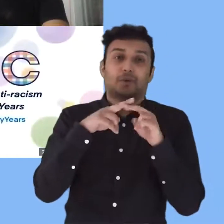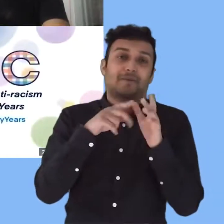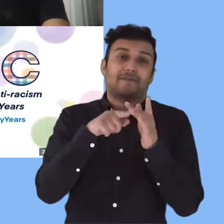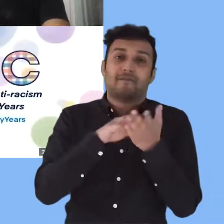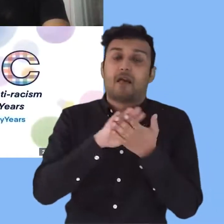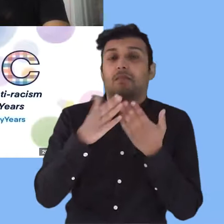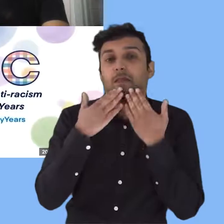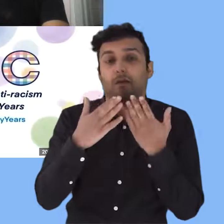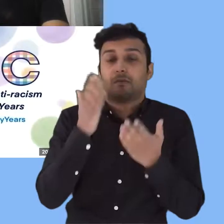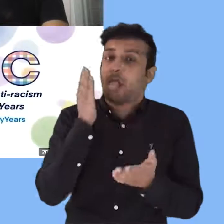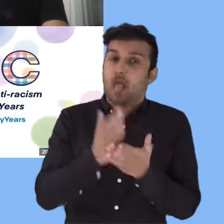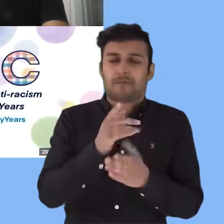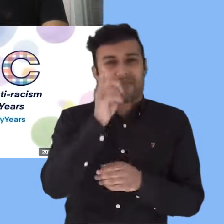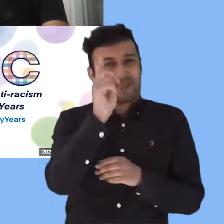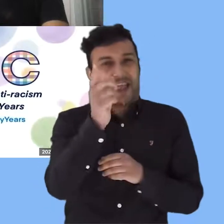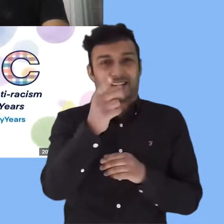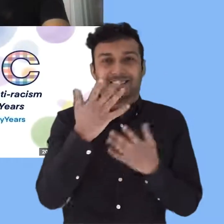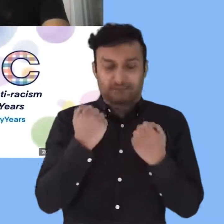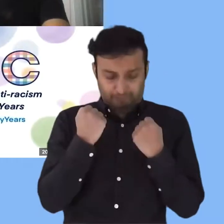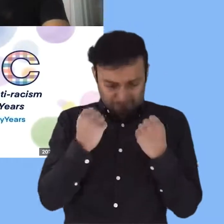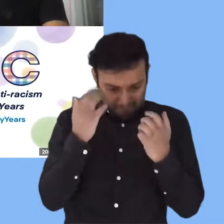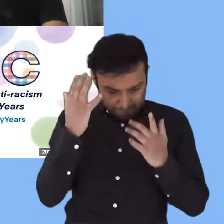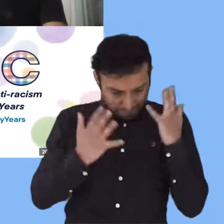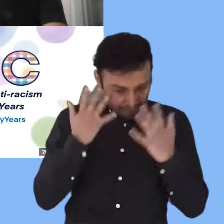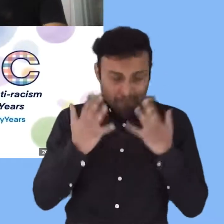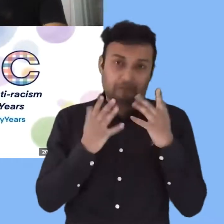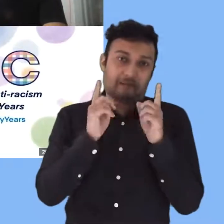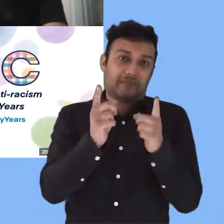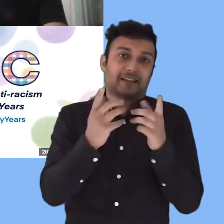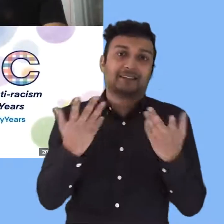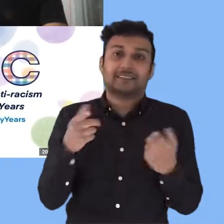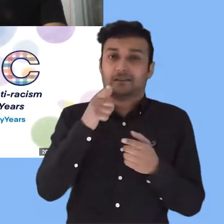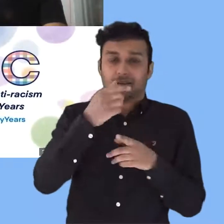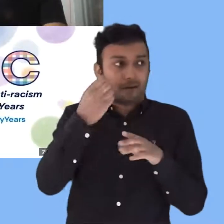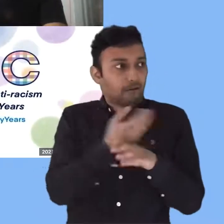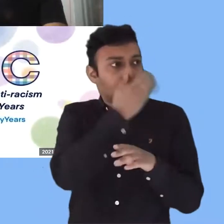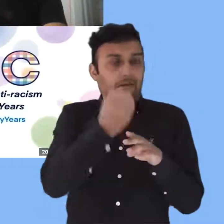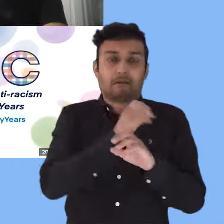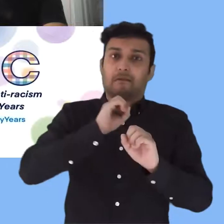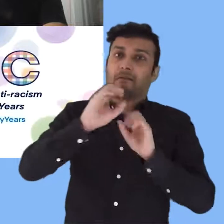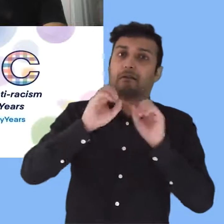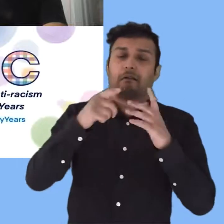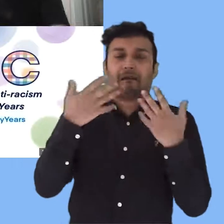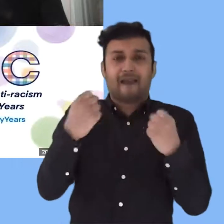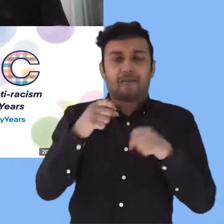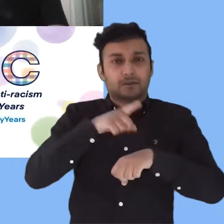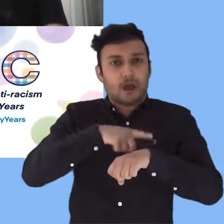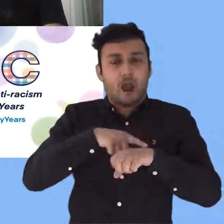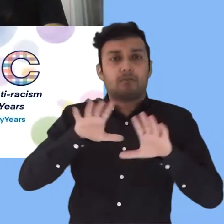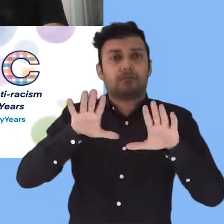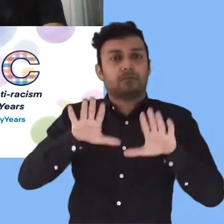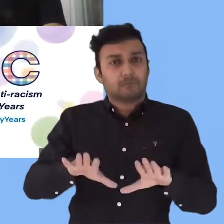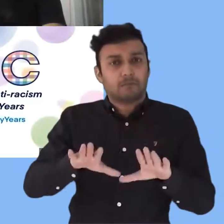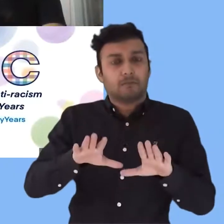with those moments to pause and to go back for people to go back and look at. So thank you. We've had so many